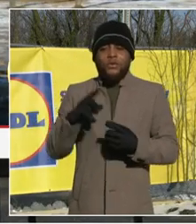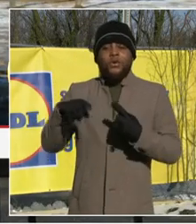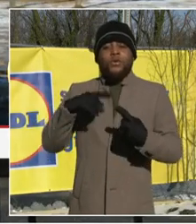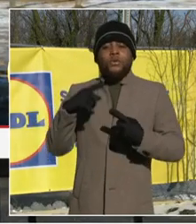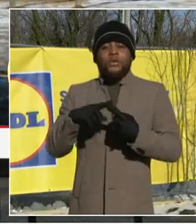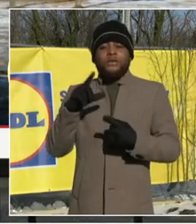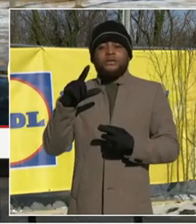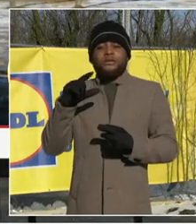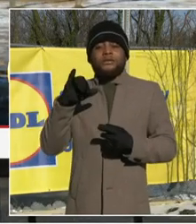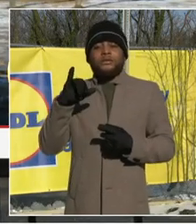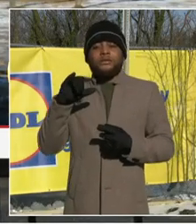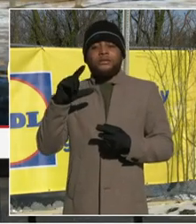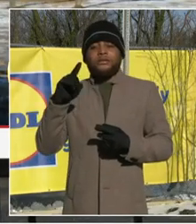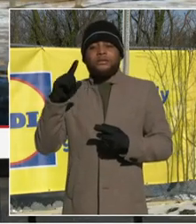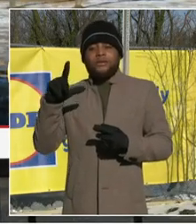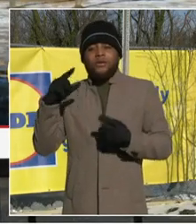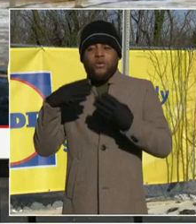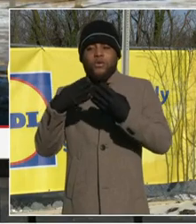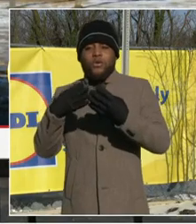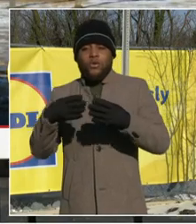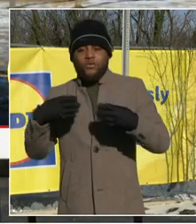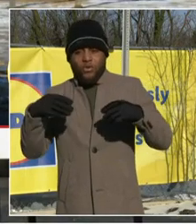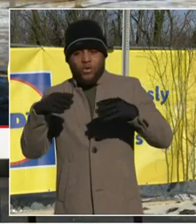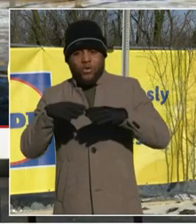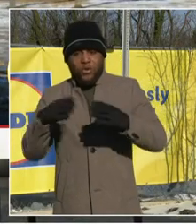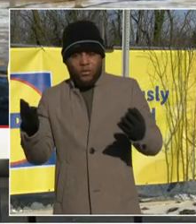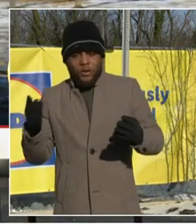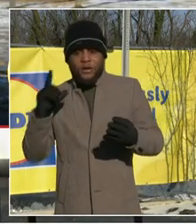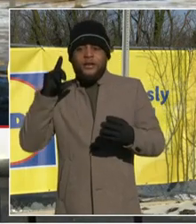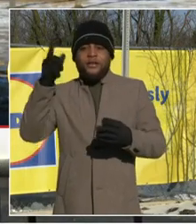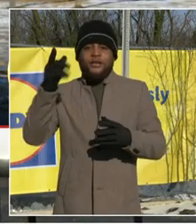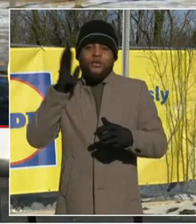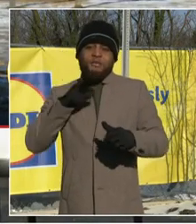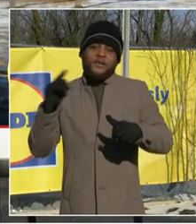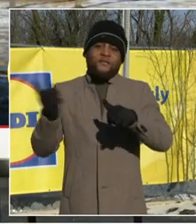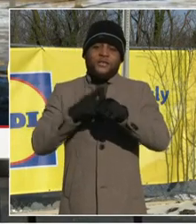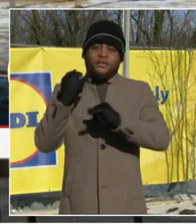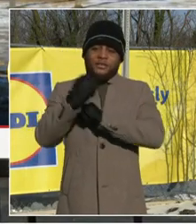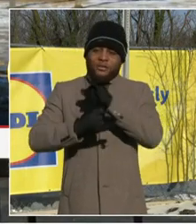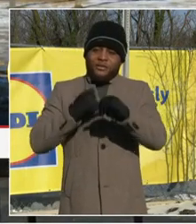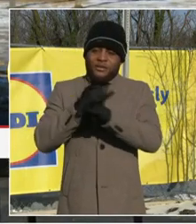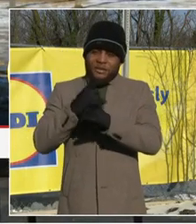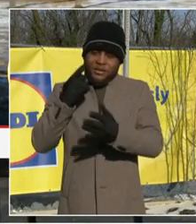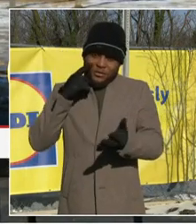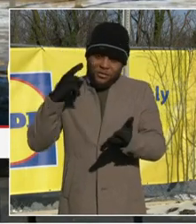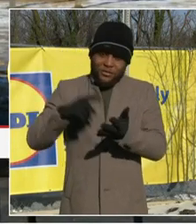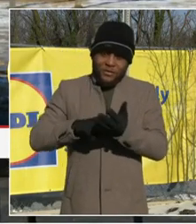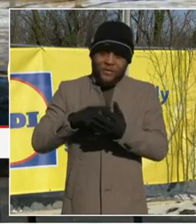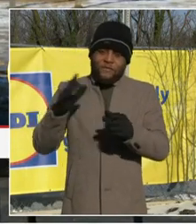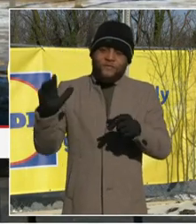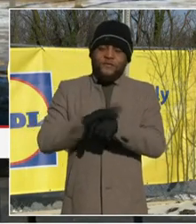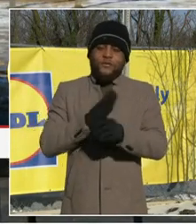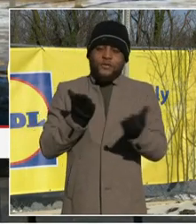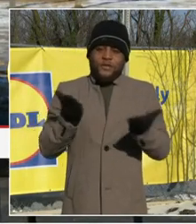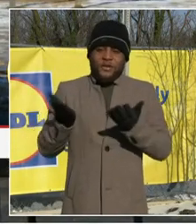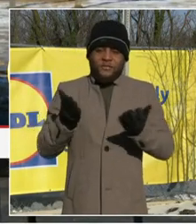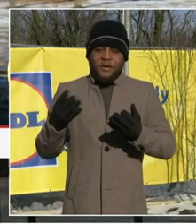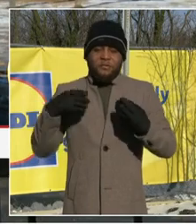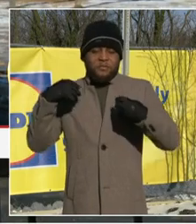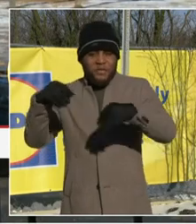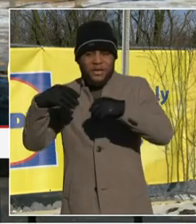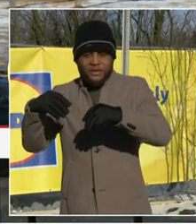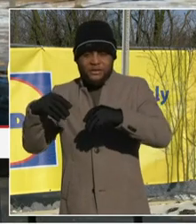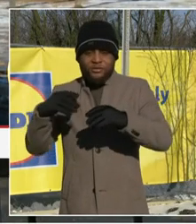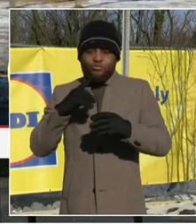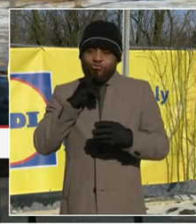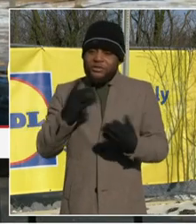this year, it will be the first internationally recognized full-service supermarket to enter in Ward 7 and 8, as